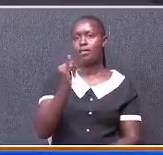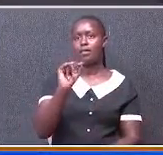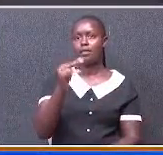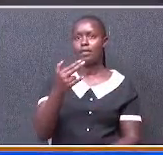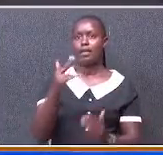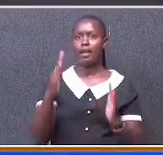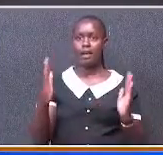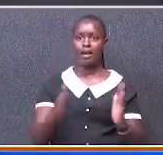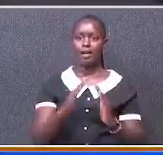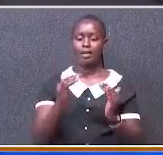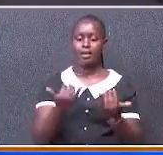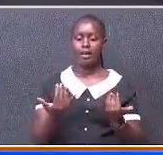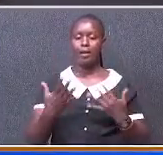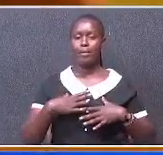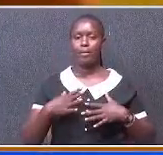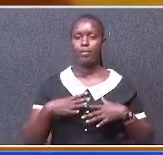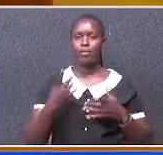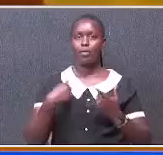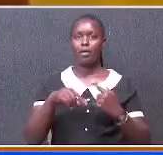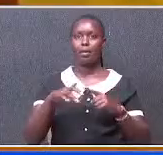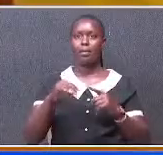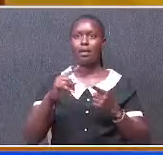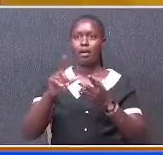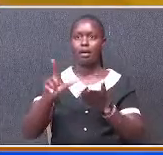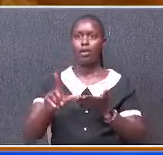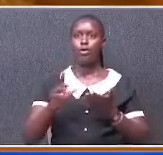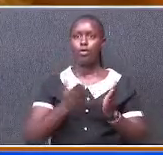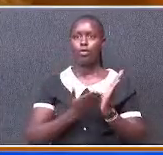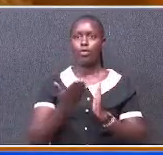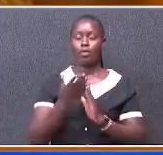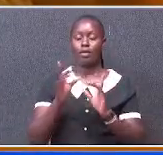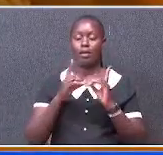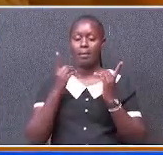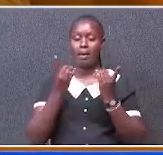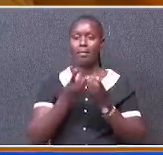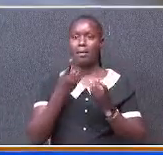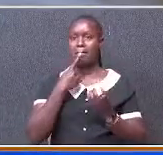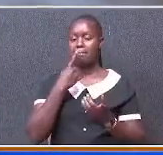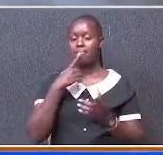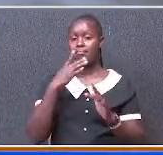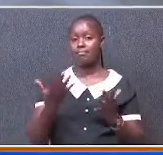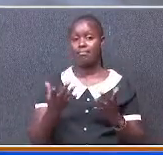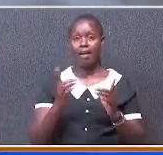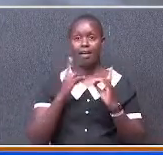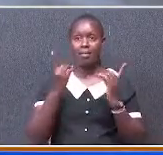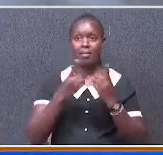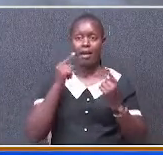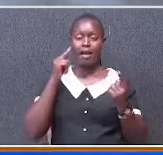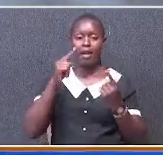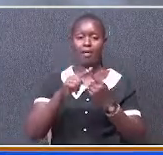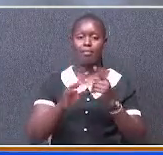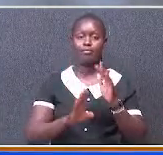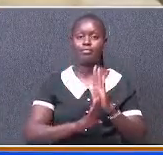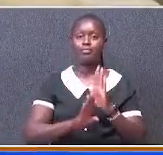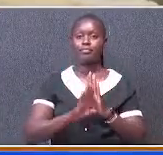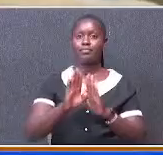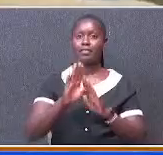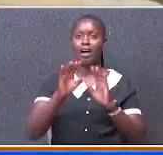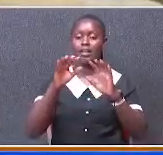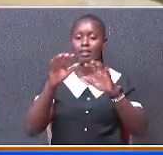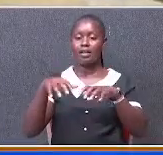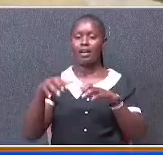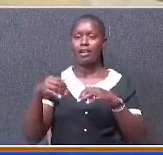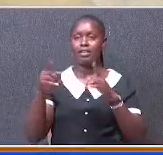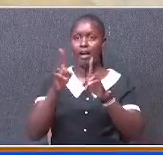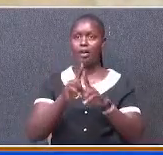to come forward and take a loan through the department. She said that the department aims to provide loans for commercial and agricultural funds